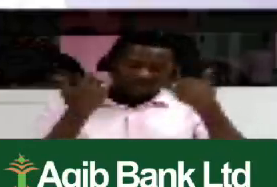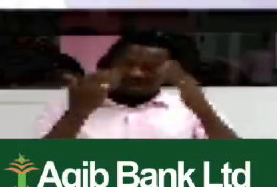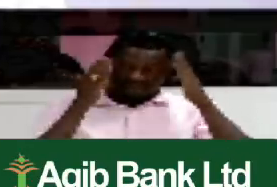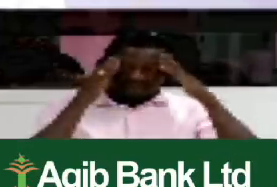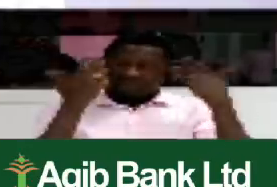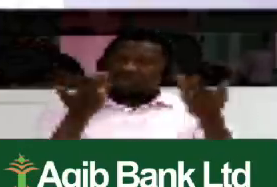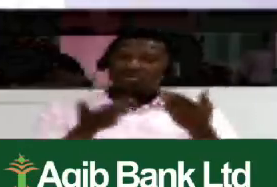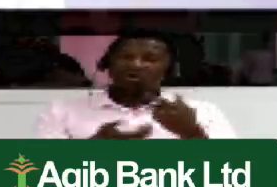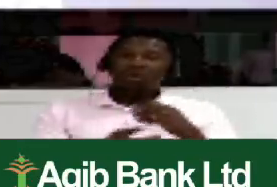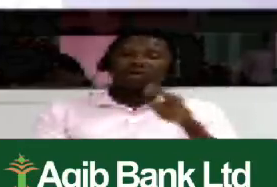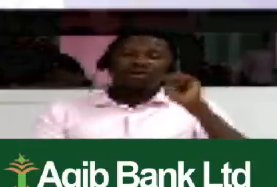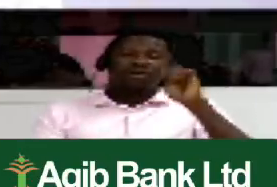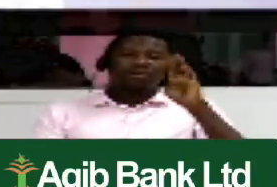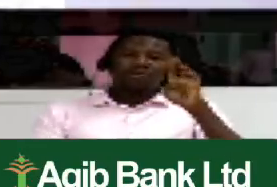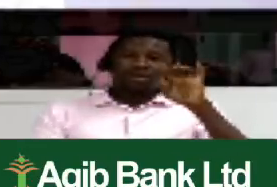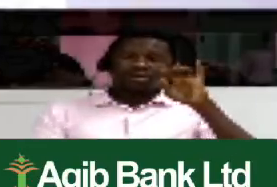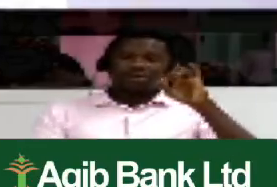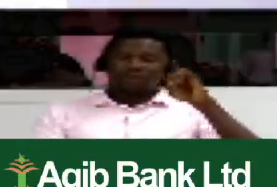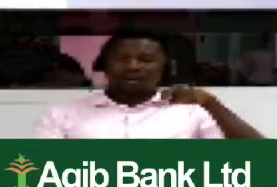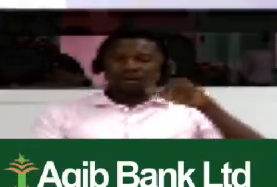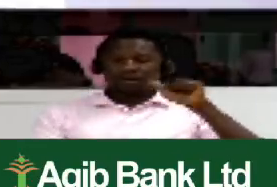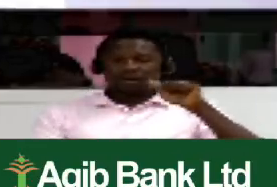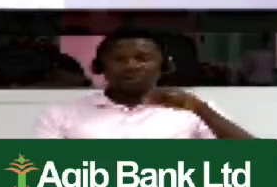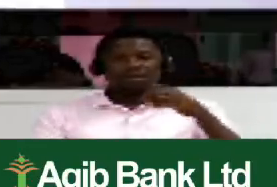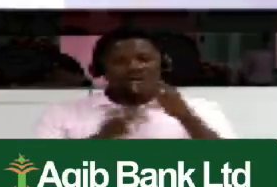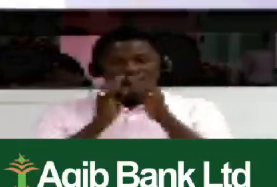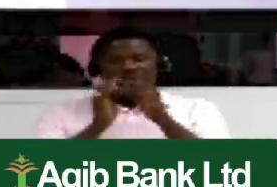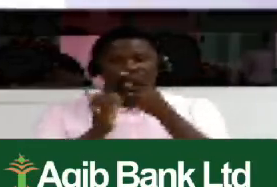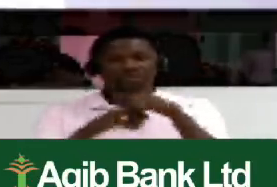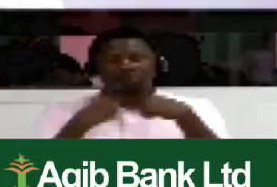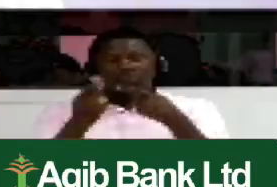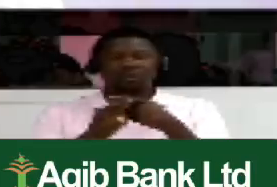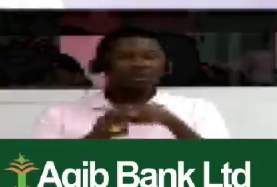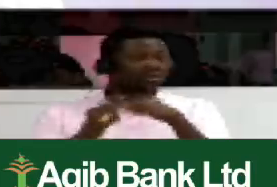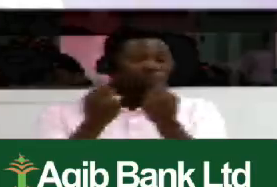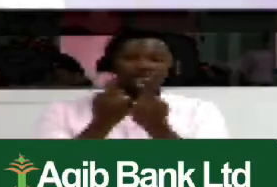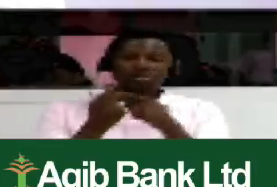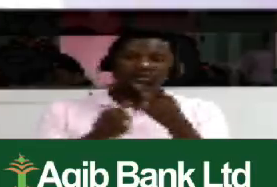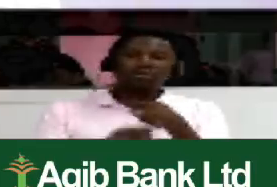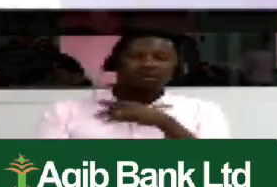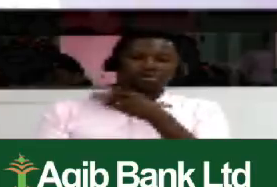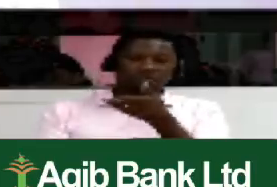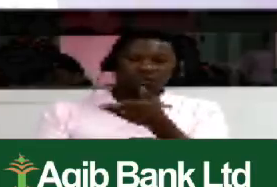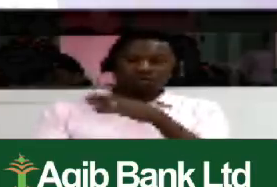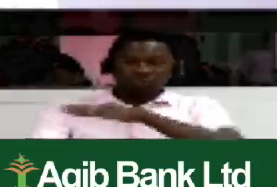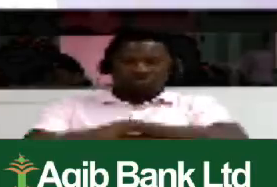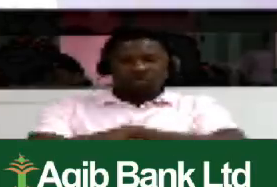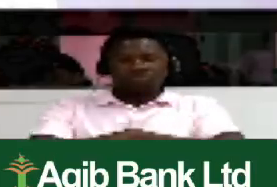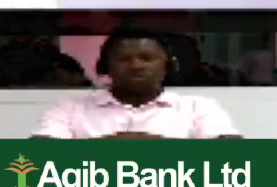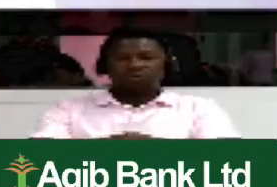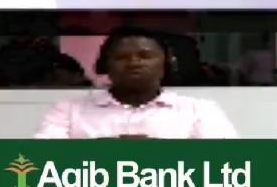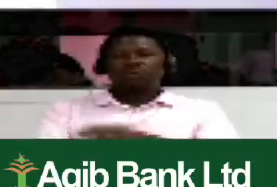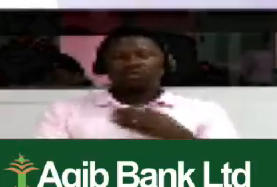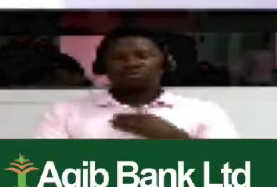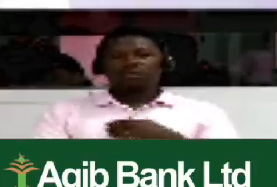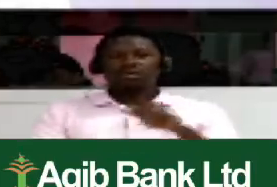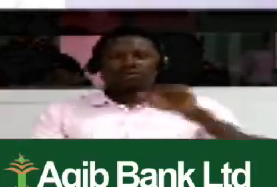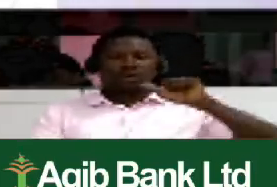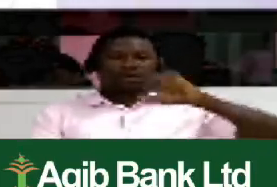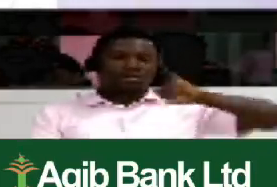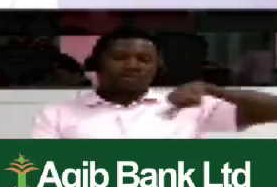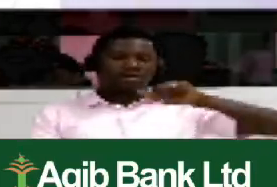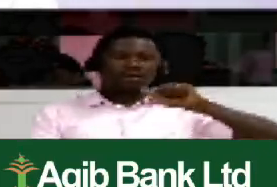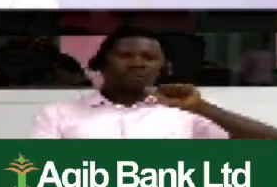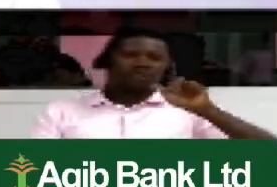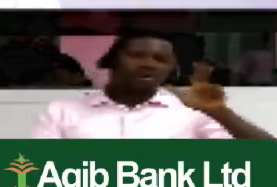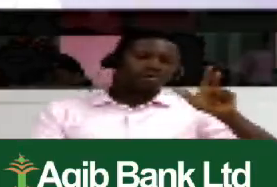school, because Ibrahima didn't tell him anything. So Ajao, the father, went along, I think, with somebody accompanied